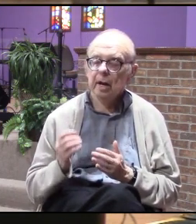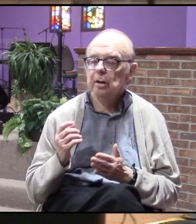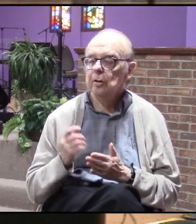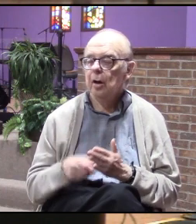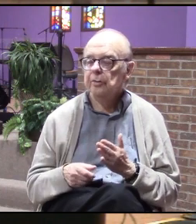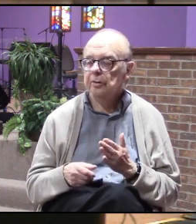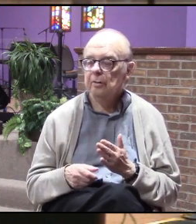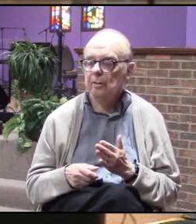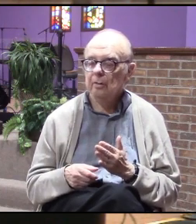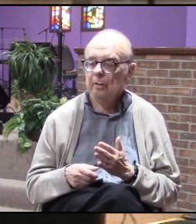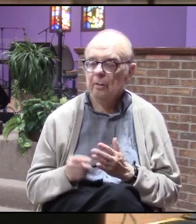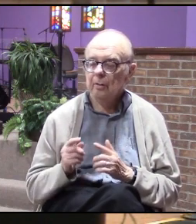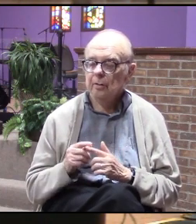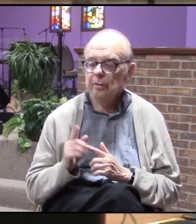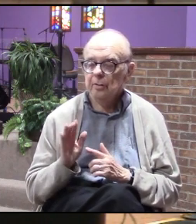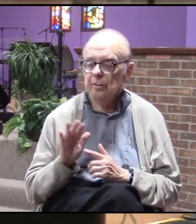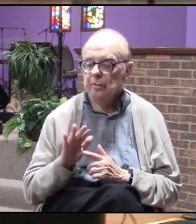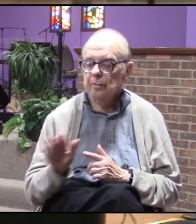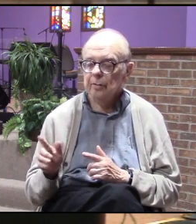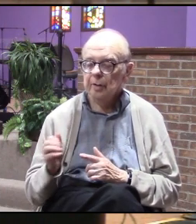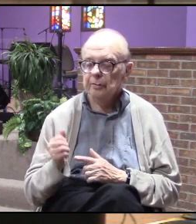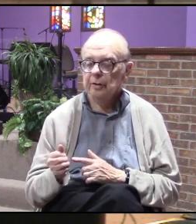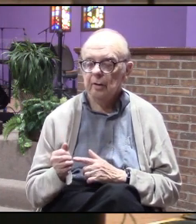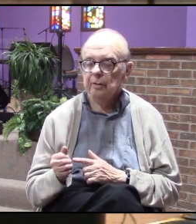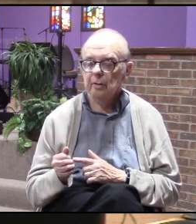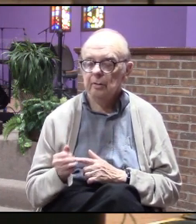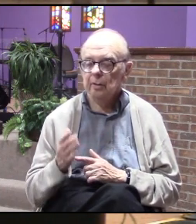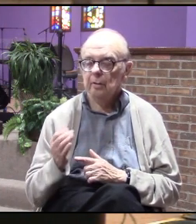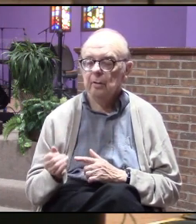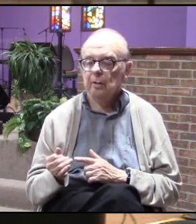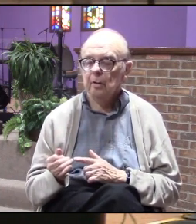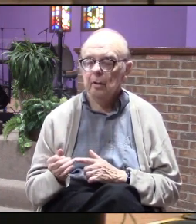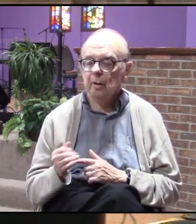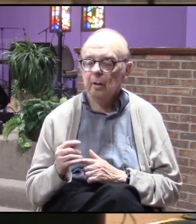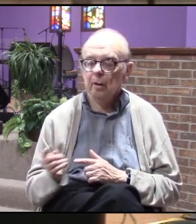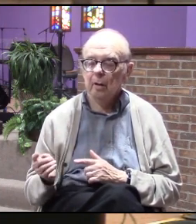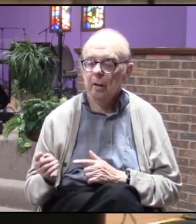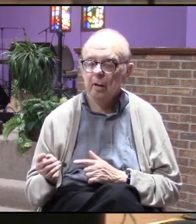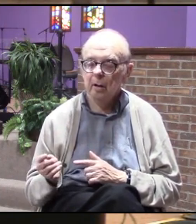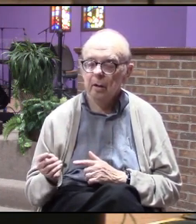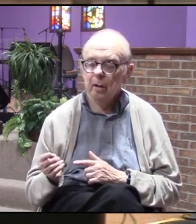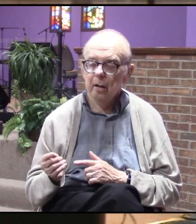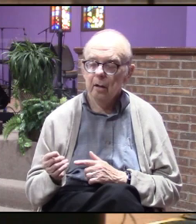cost to themselves, because they